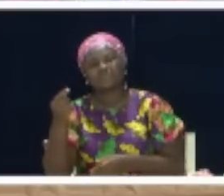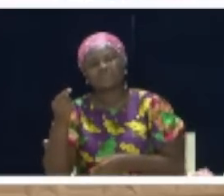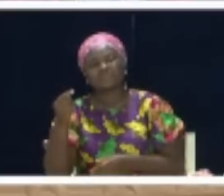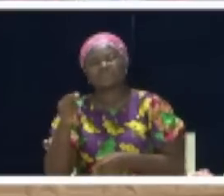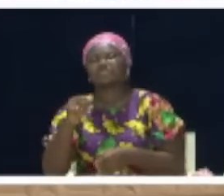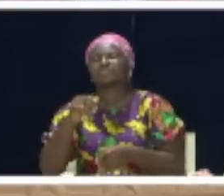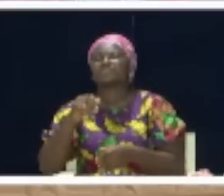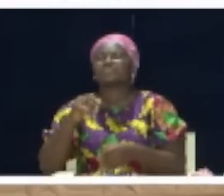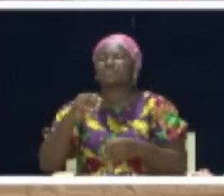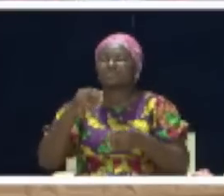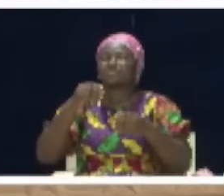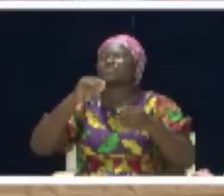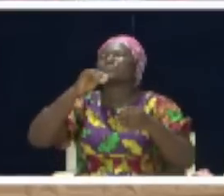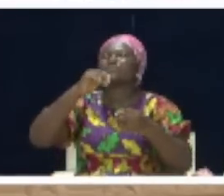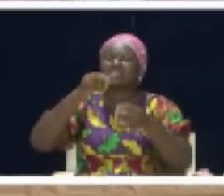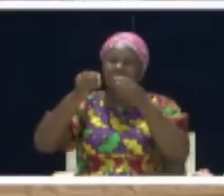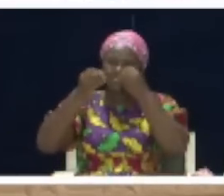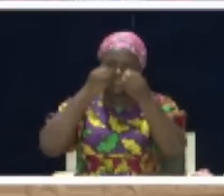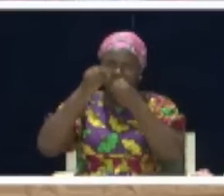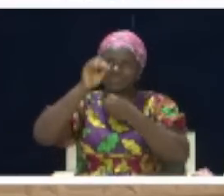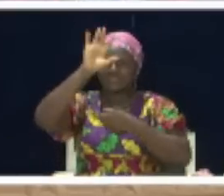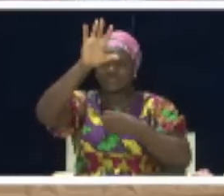Eat your body.